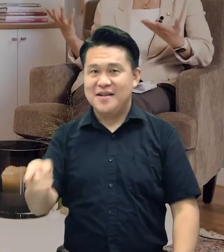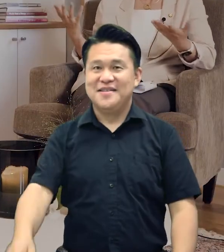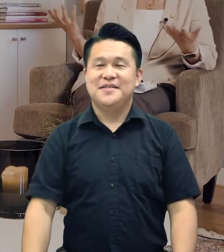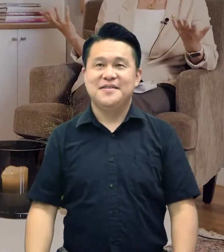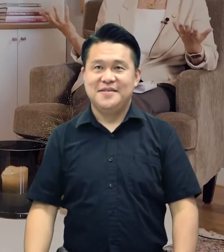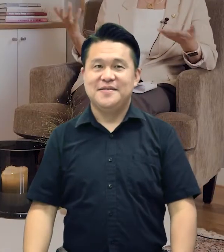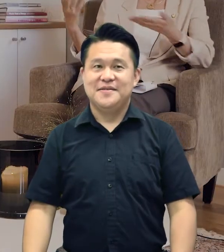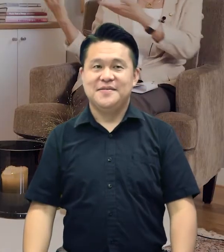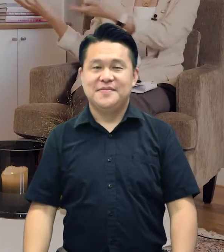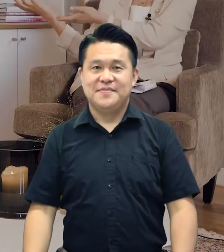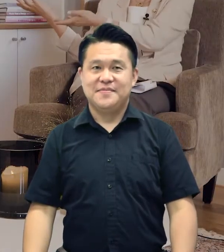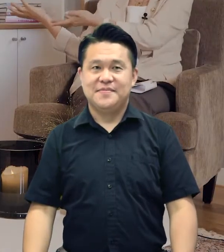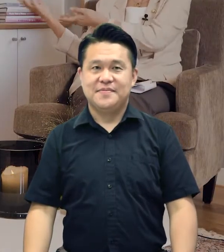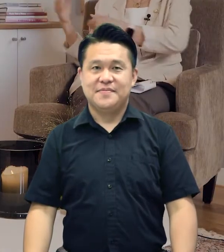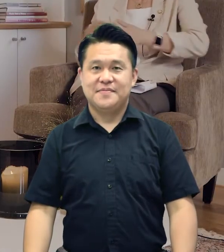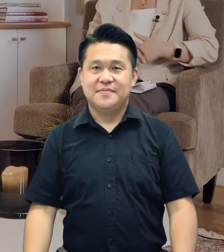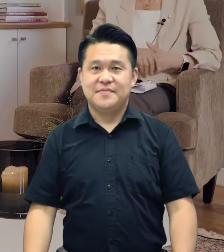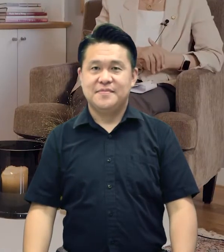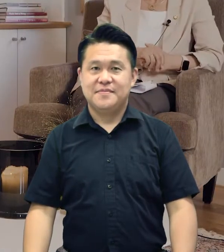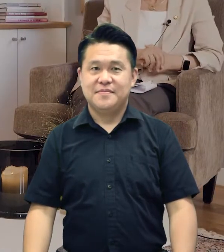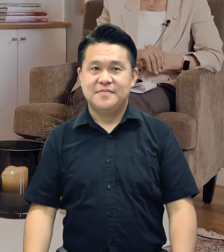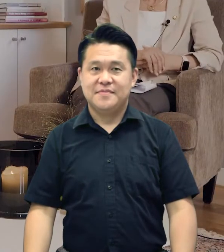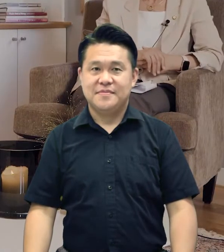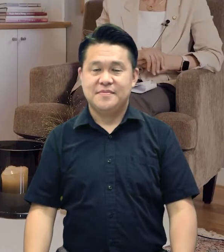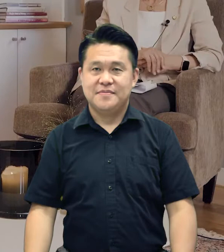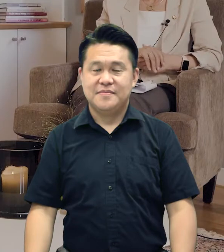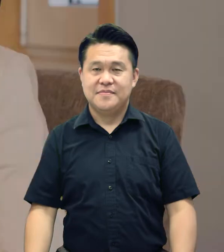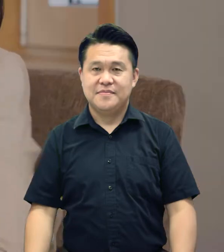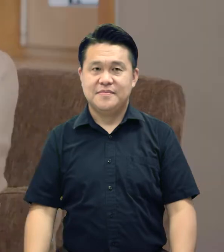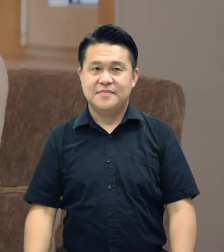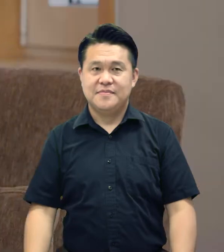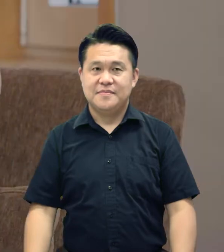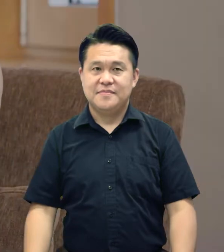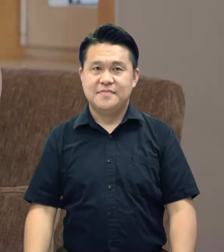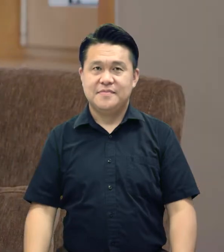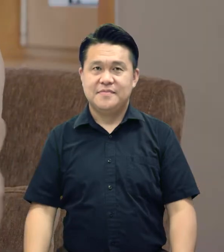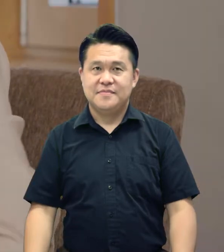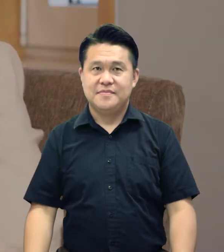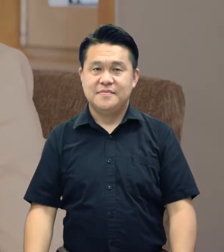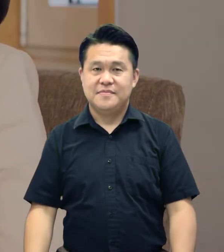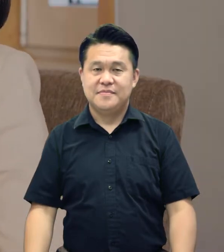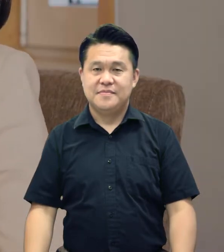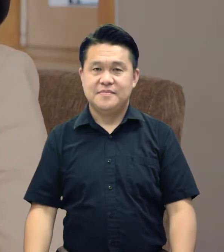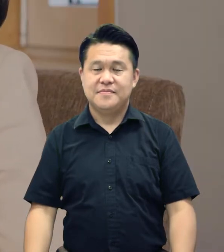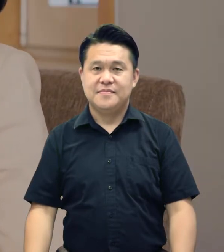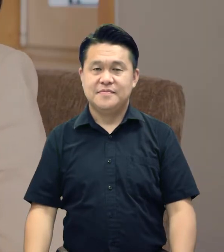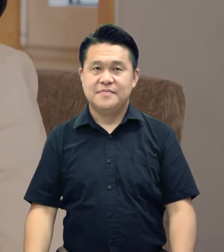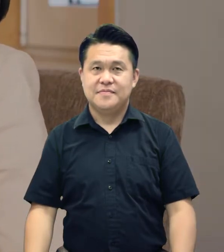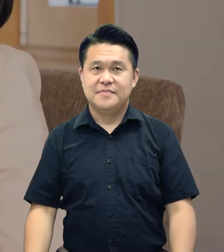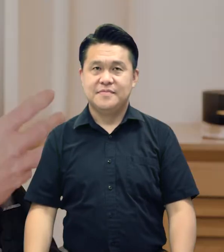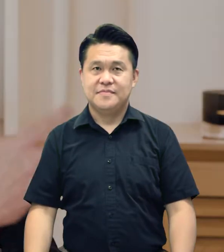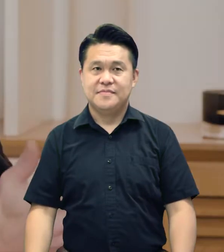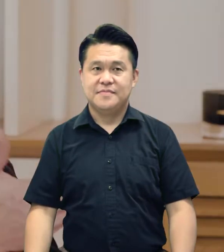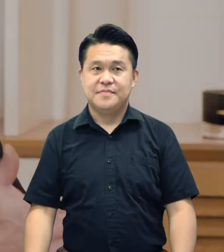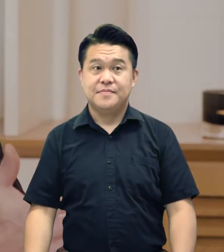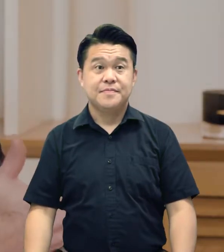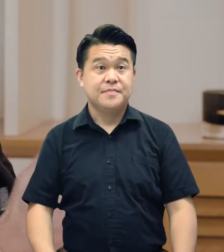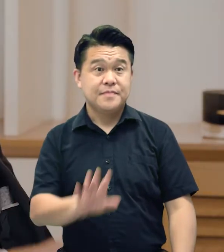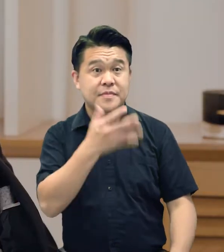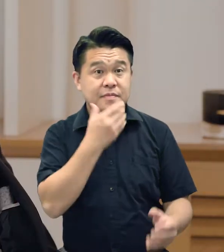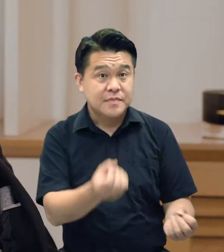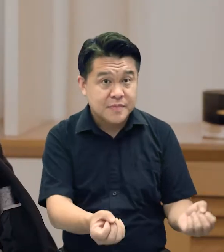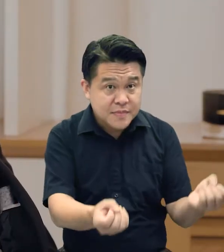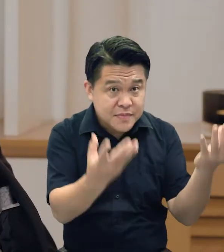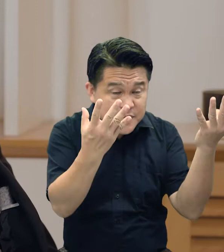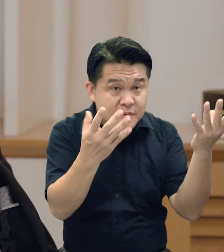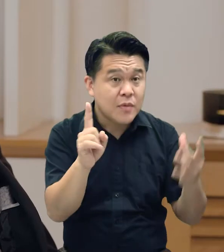identity. To other friends and to other people. They don't know that they need